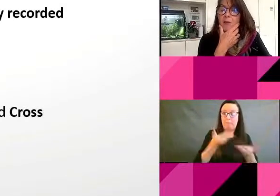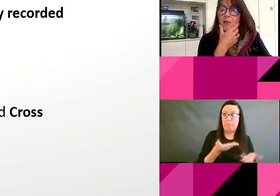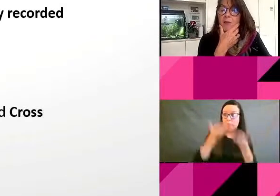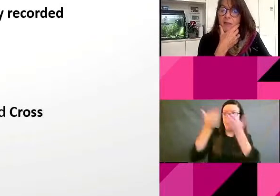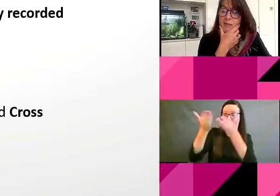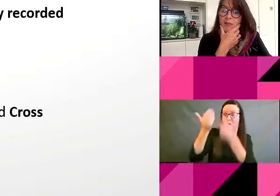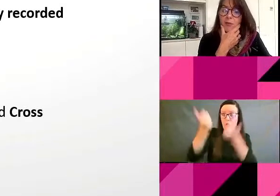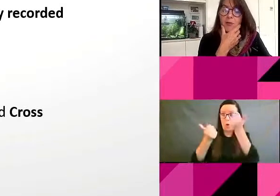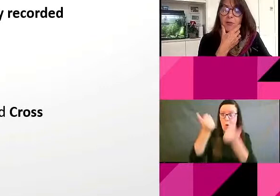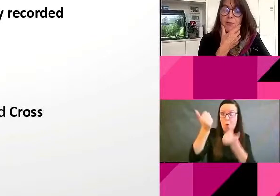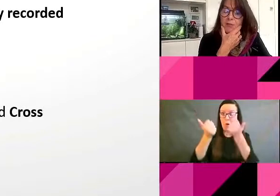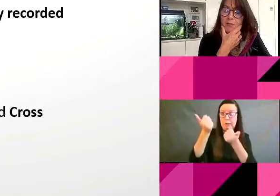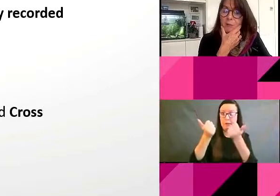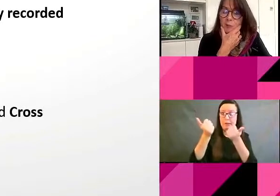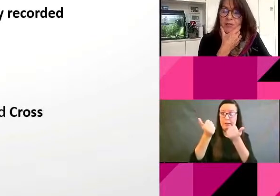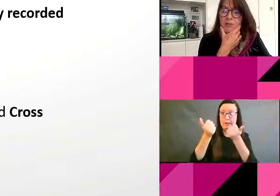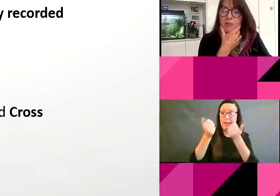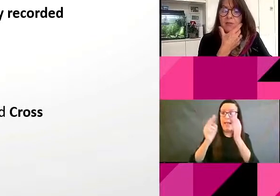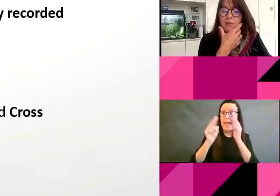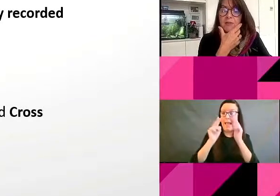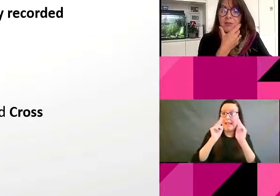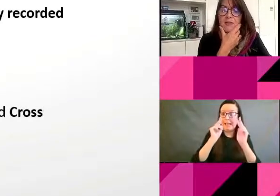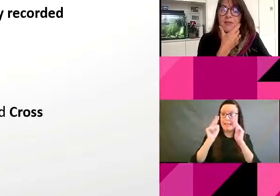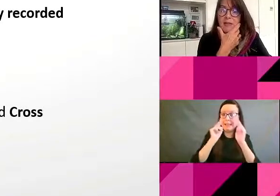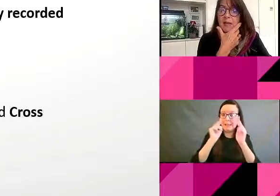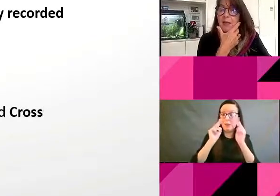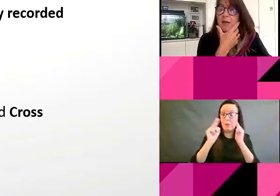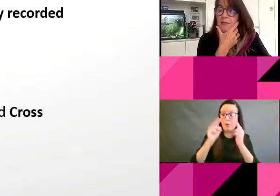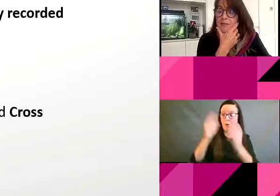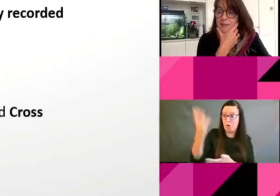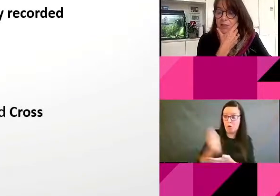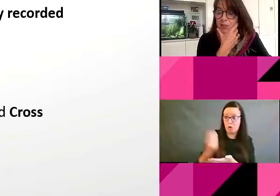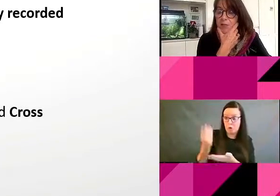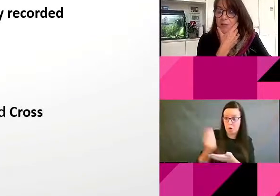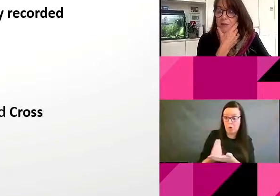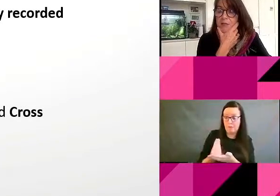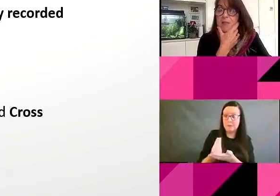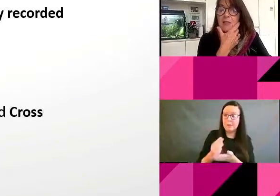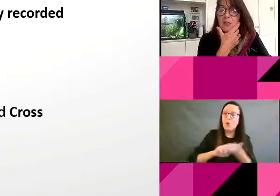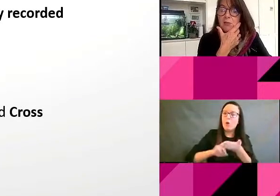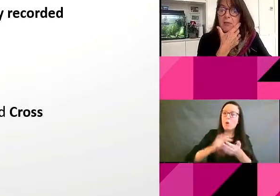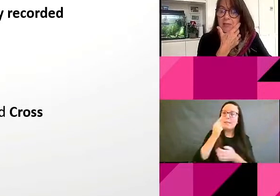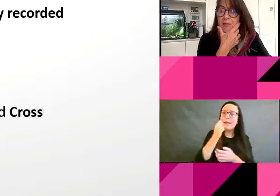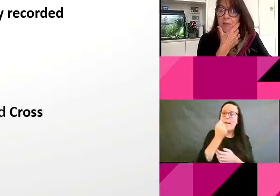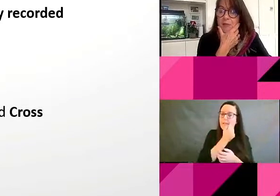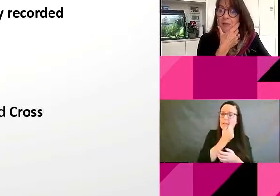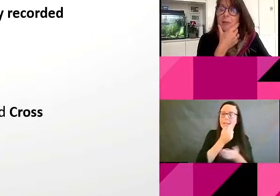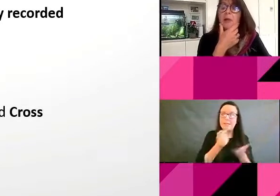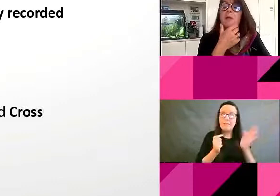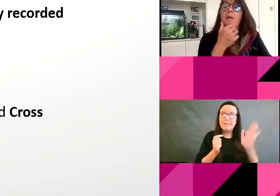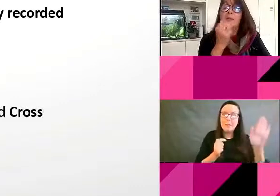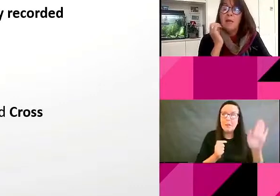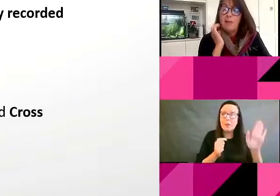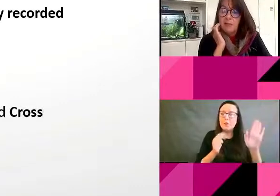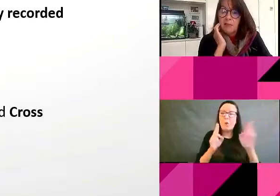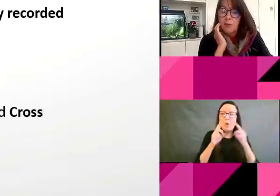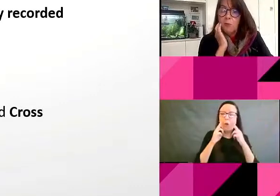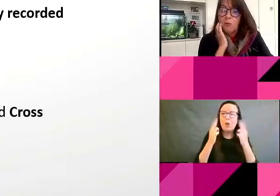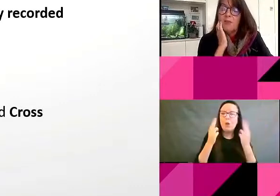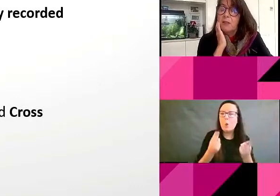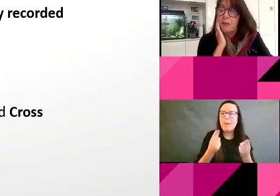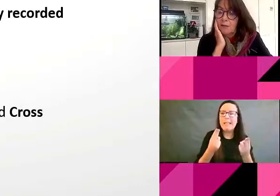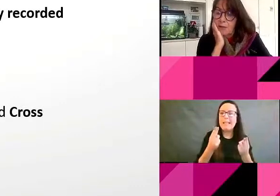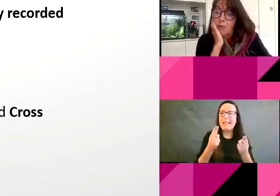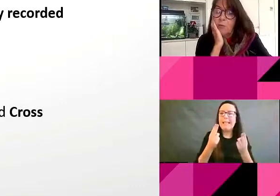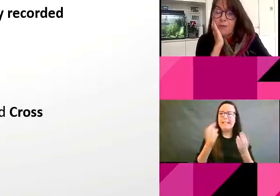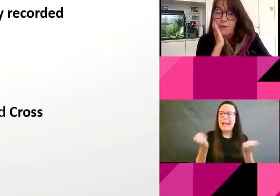the interview, the visually recorded interview, is used as their evidence in chief. So so they don't need to be examined in